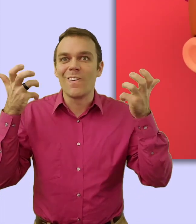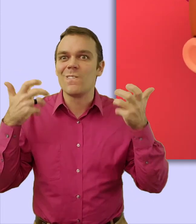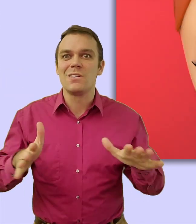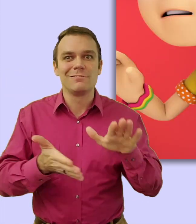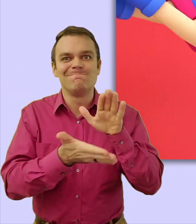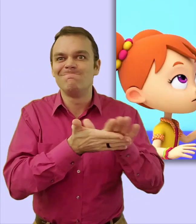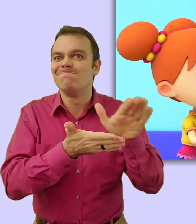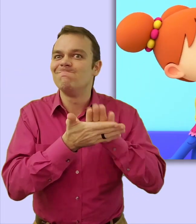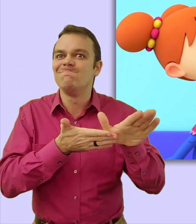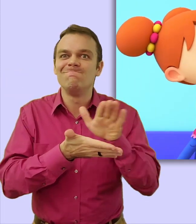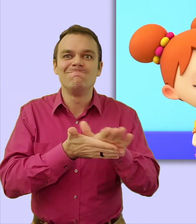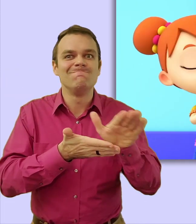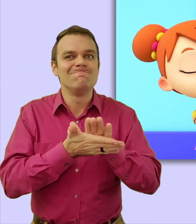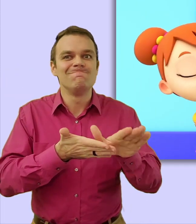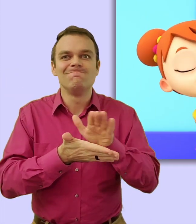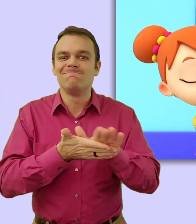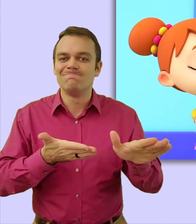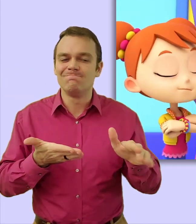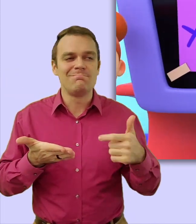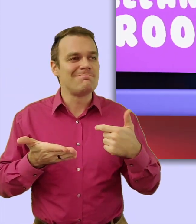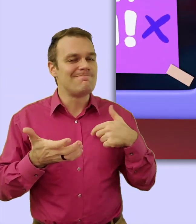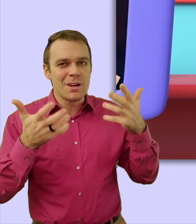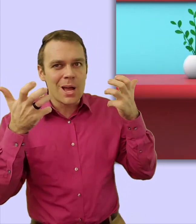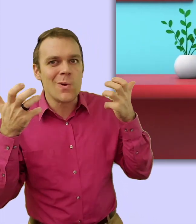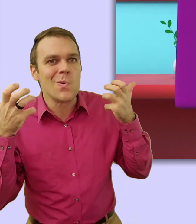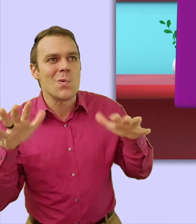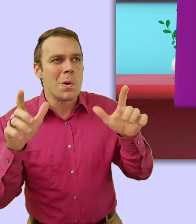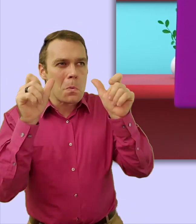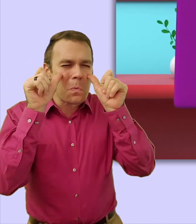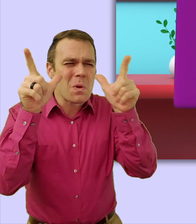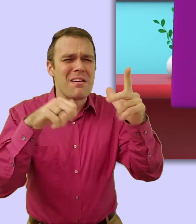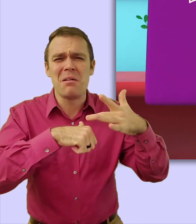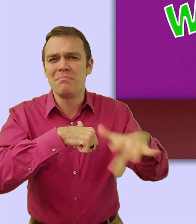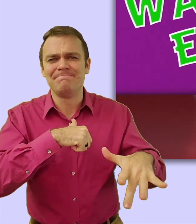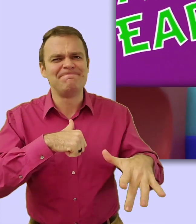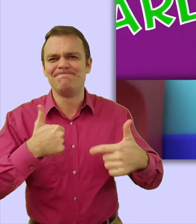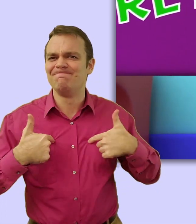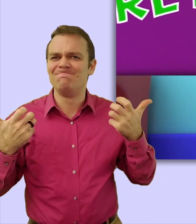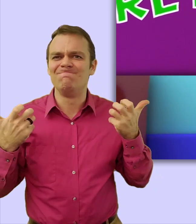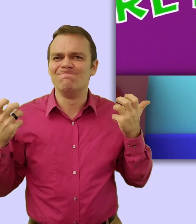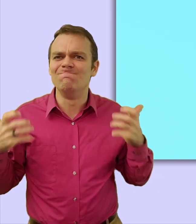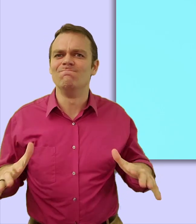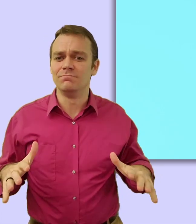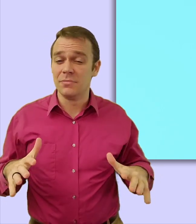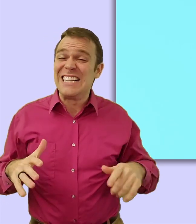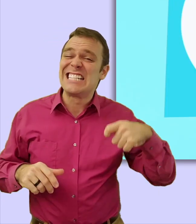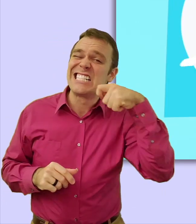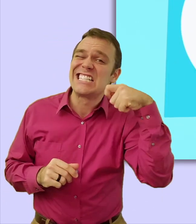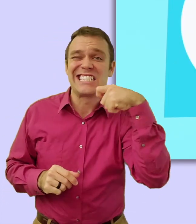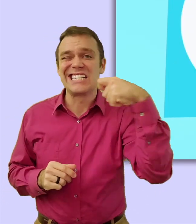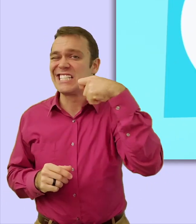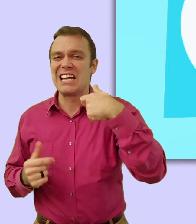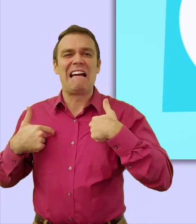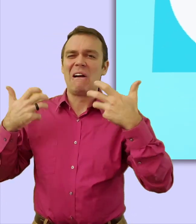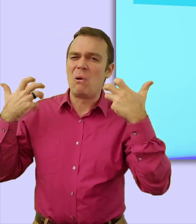I don't wanna clean my room, I don't wanna wake up early, I don't wanna